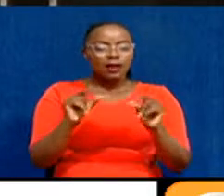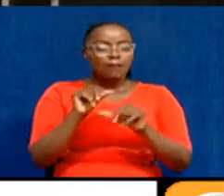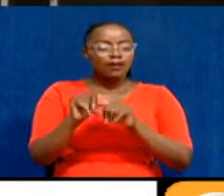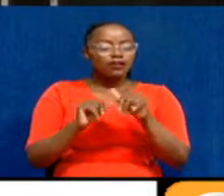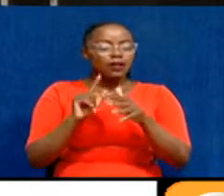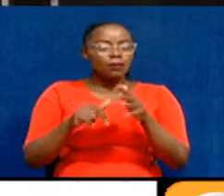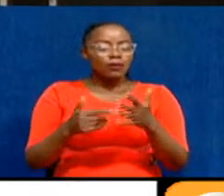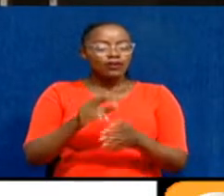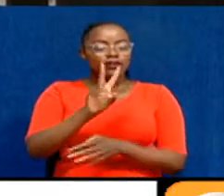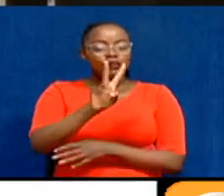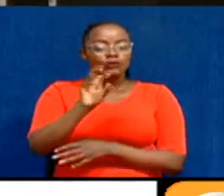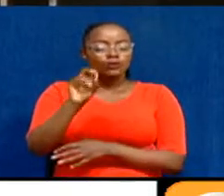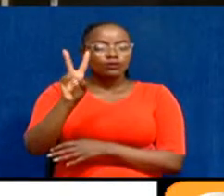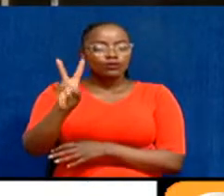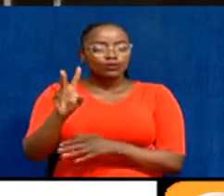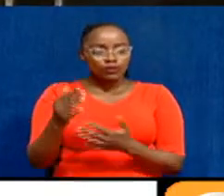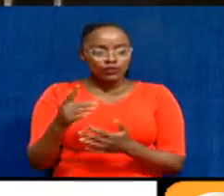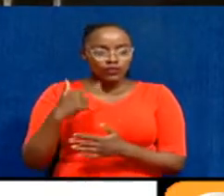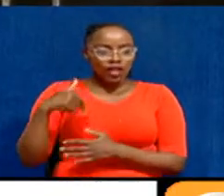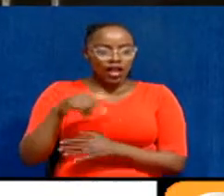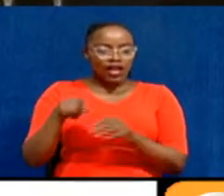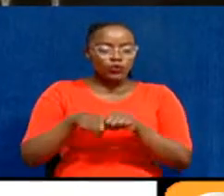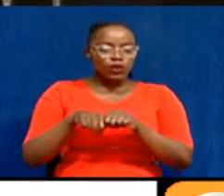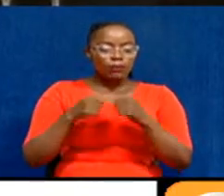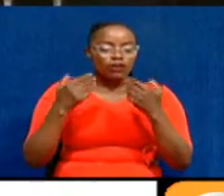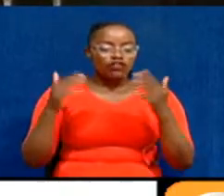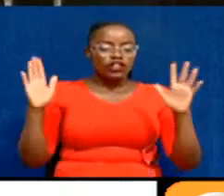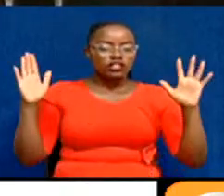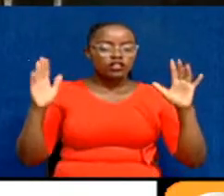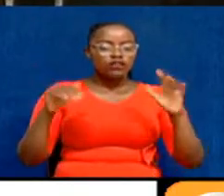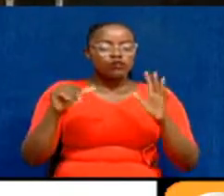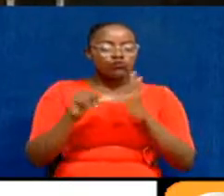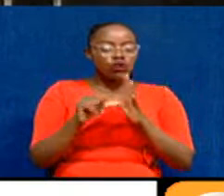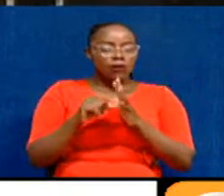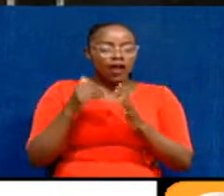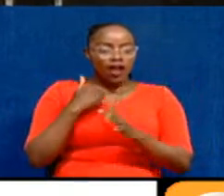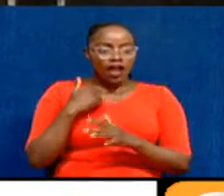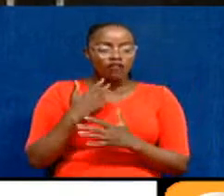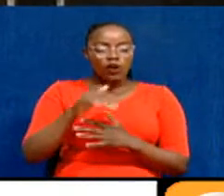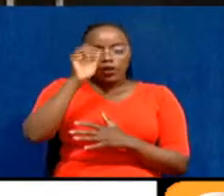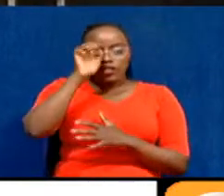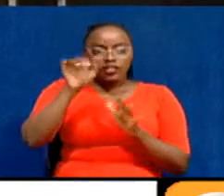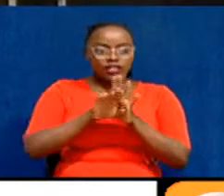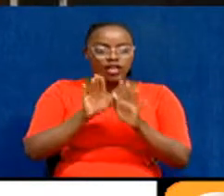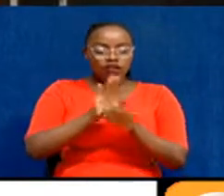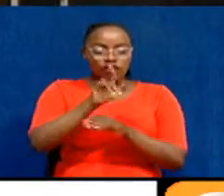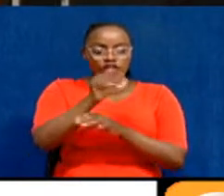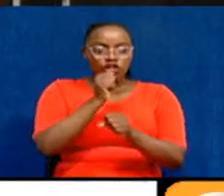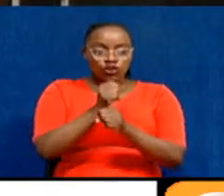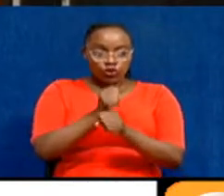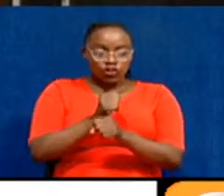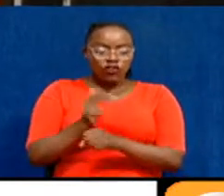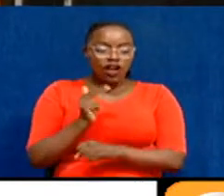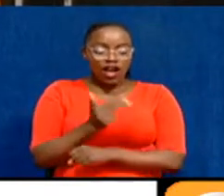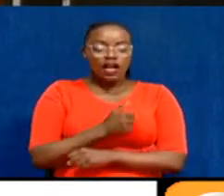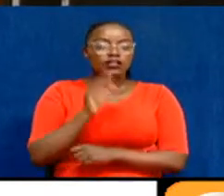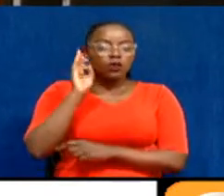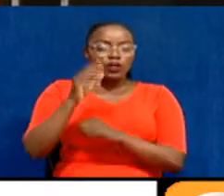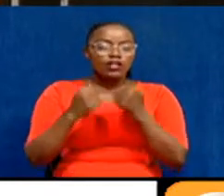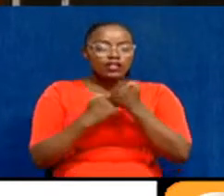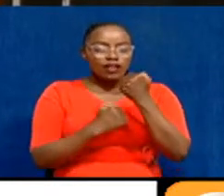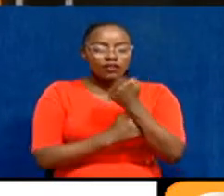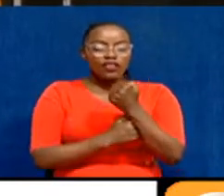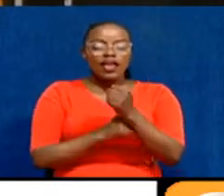about 2002. We broke up. We had a problem. We'll reject everything that you will do. We'll stand.